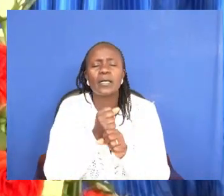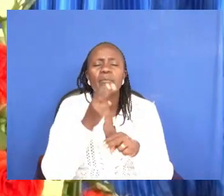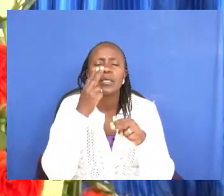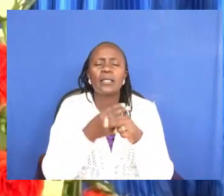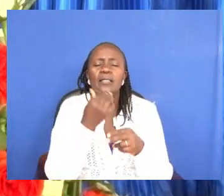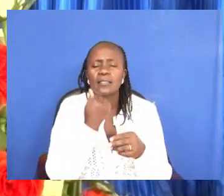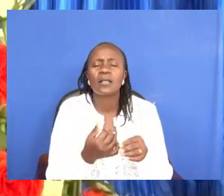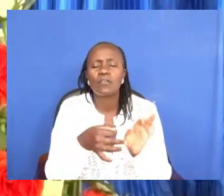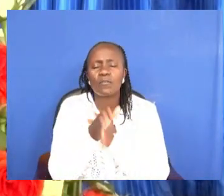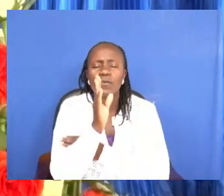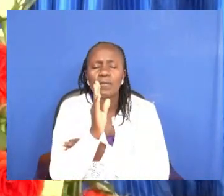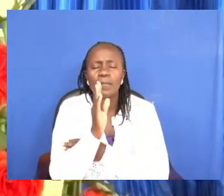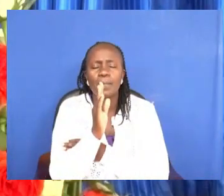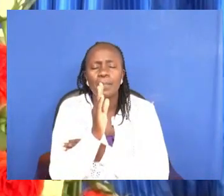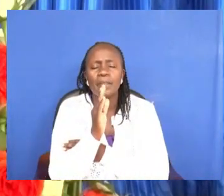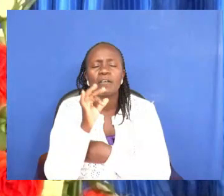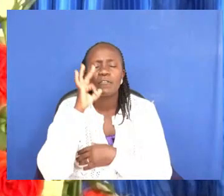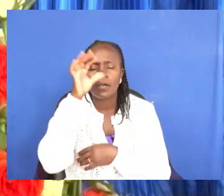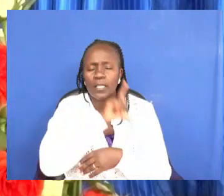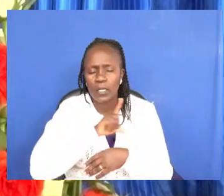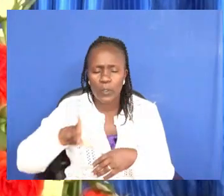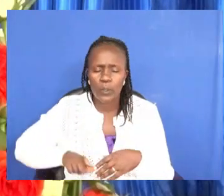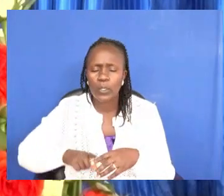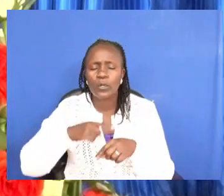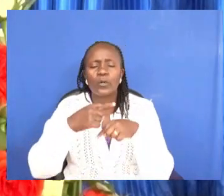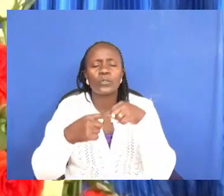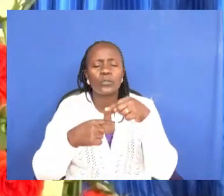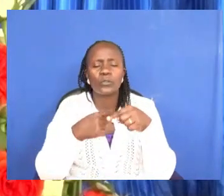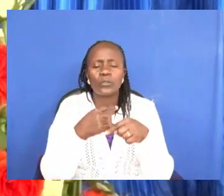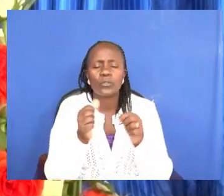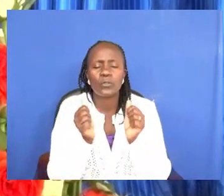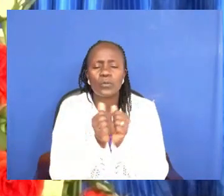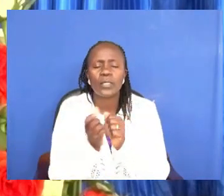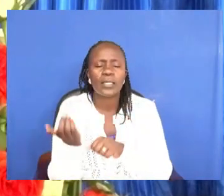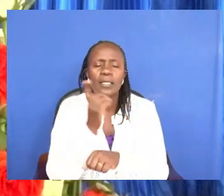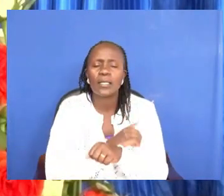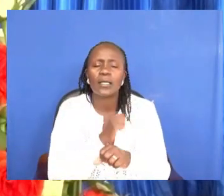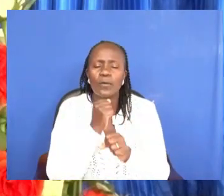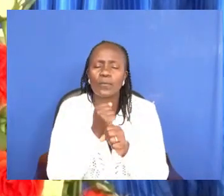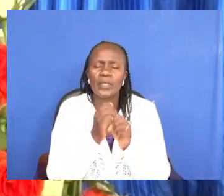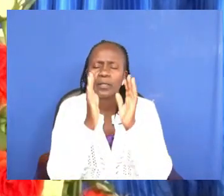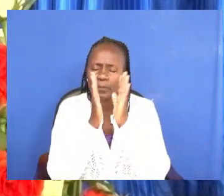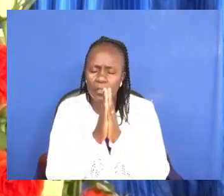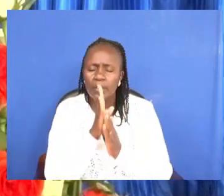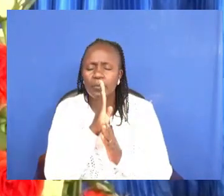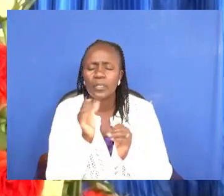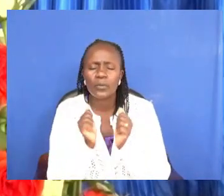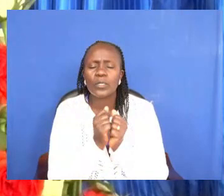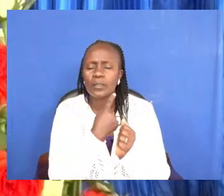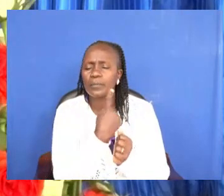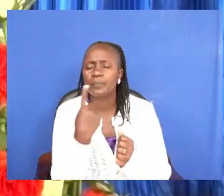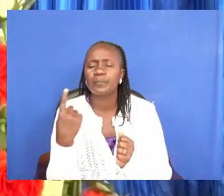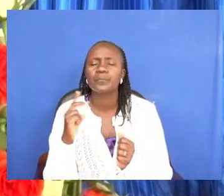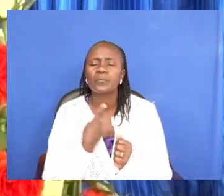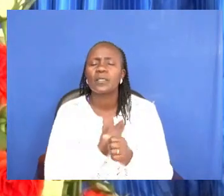called sons of God, O Jehovah God. And Father, Lord, as we are going to continue on with the days, Father, Lord, I pray that you will be with each and every